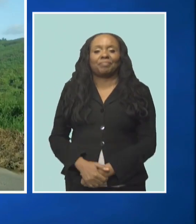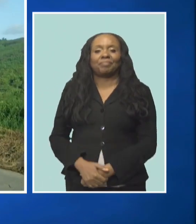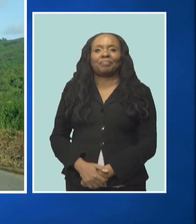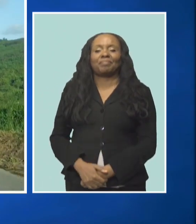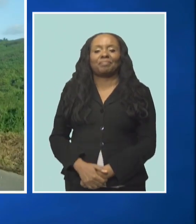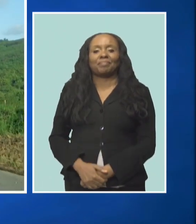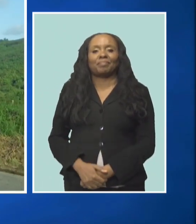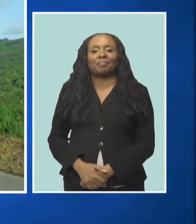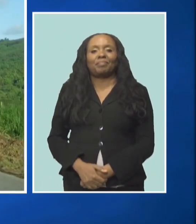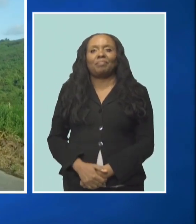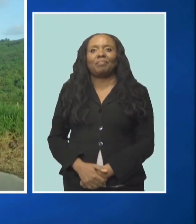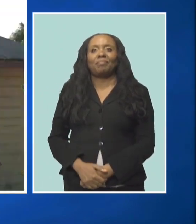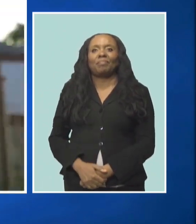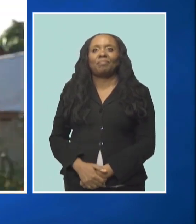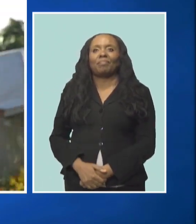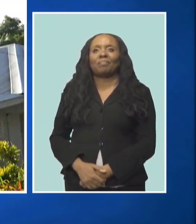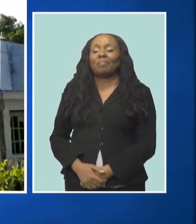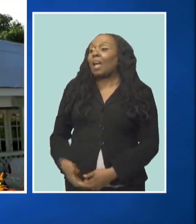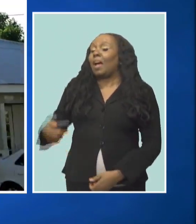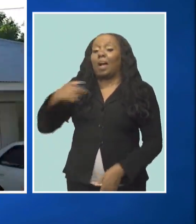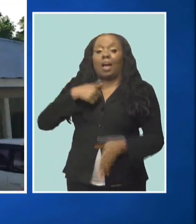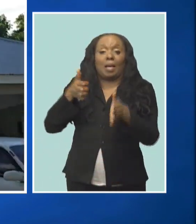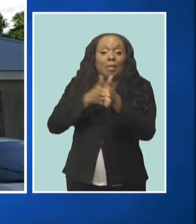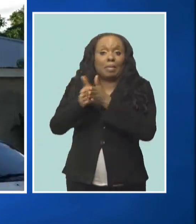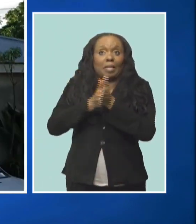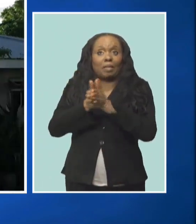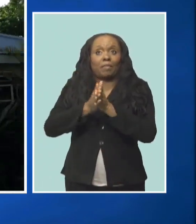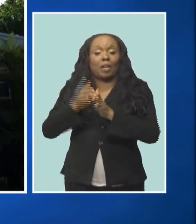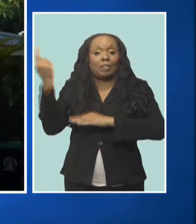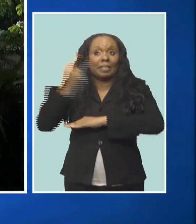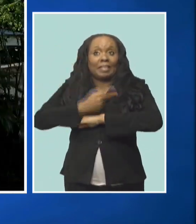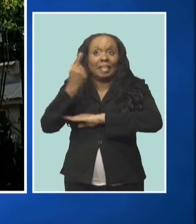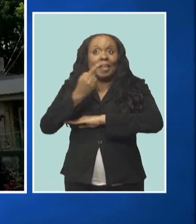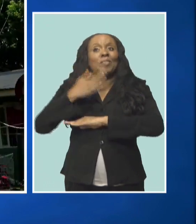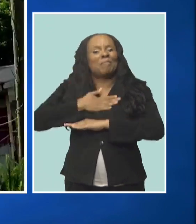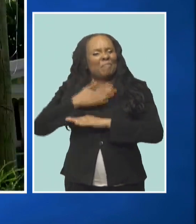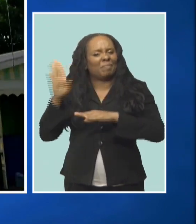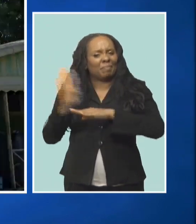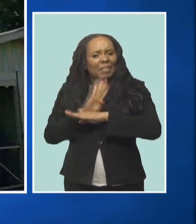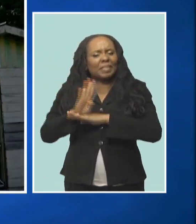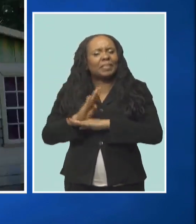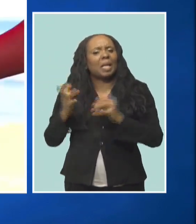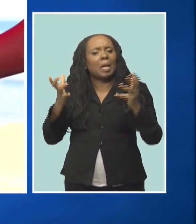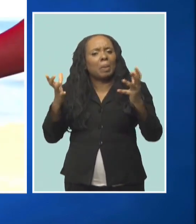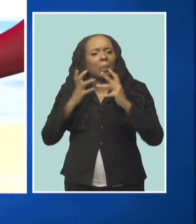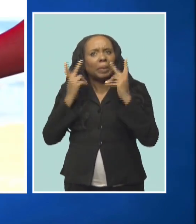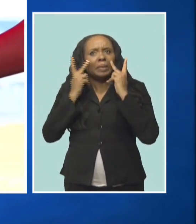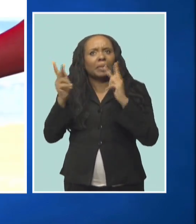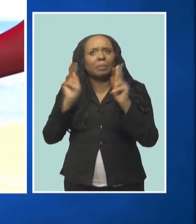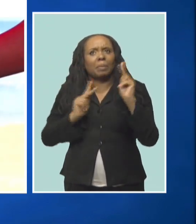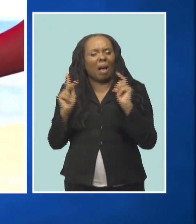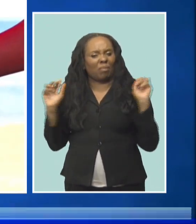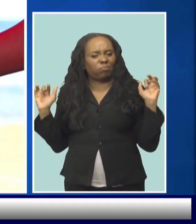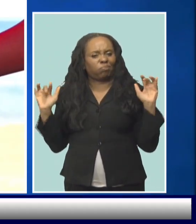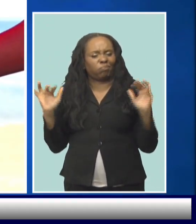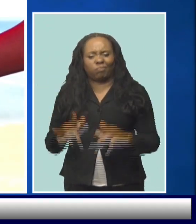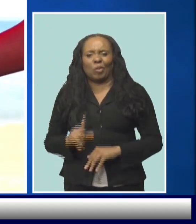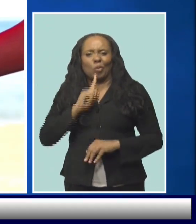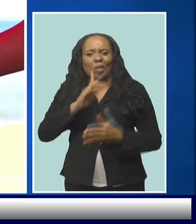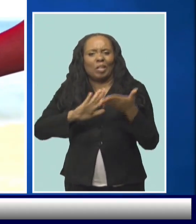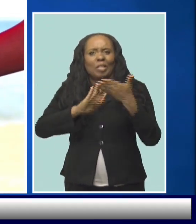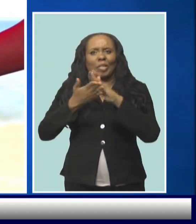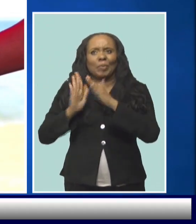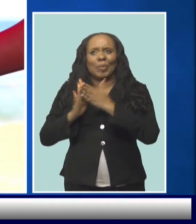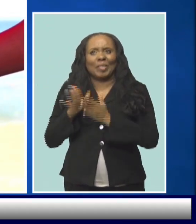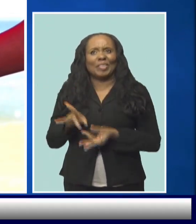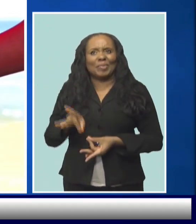day, not only for my vending business, but to see the people come together, you know, and be a real community